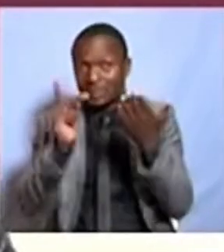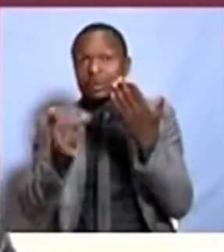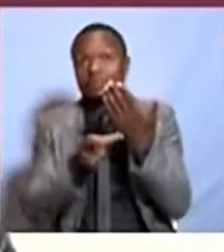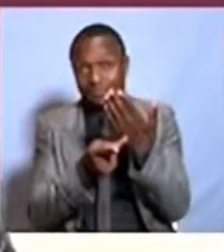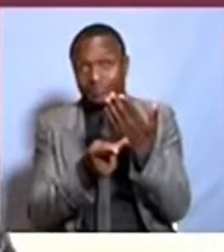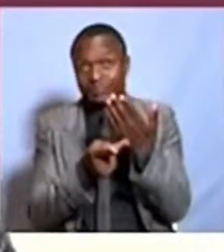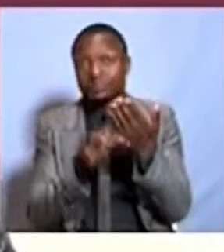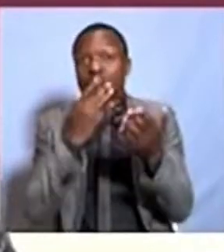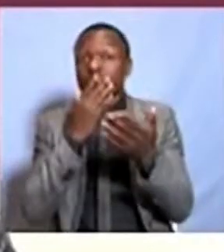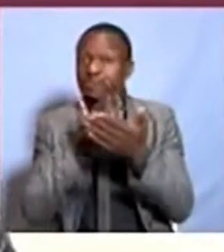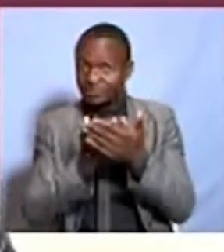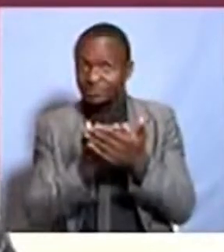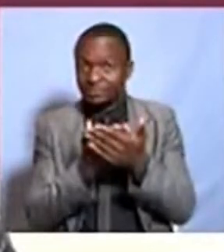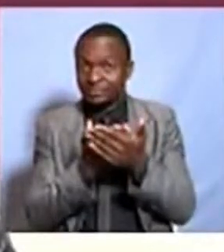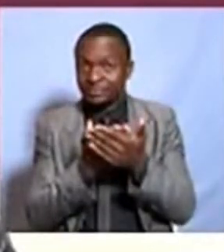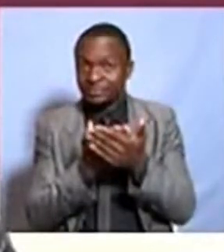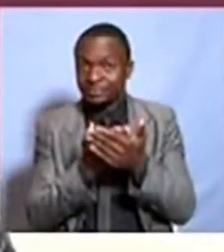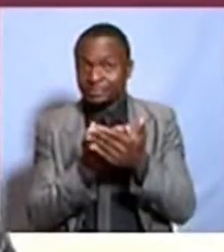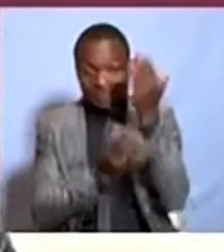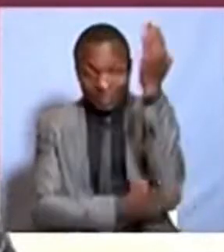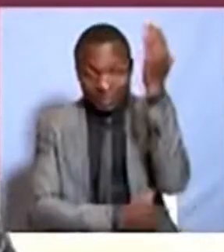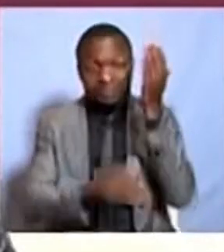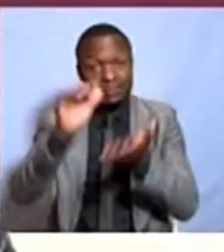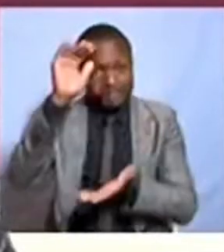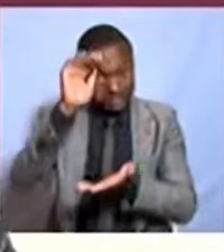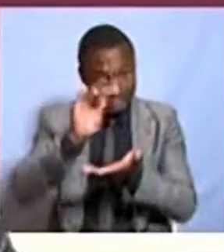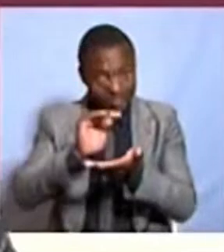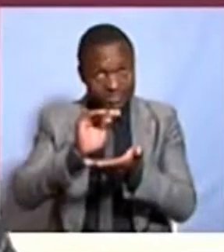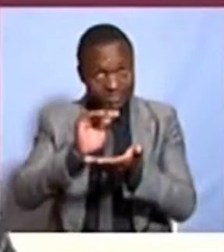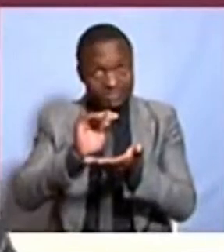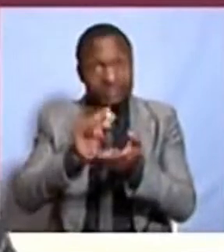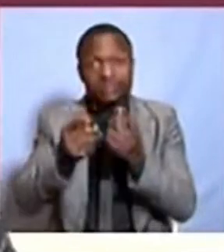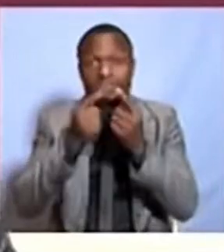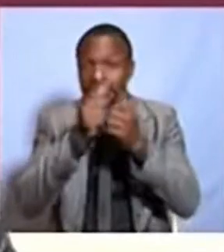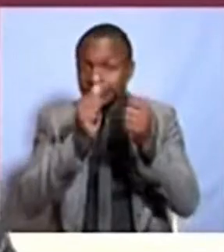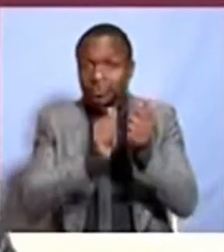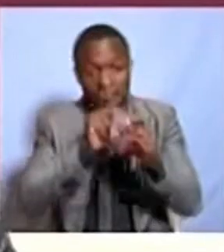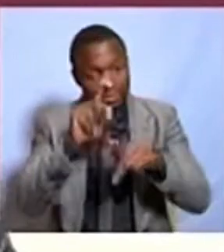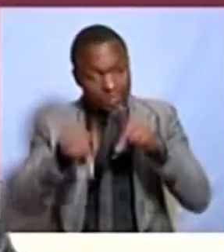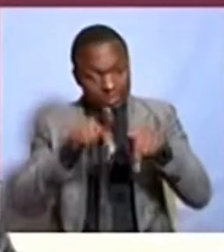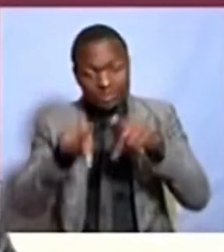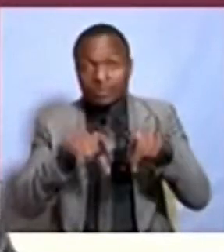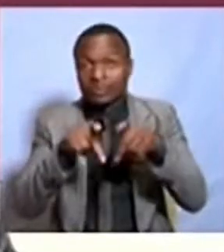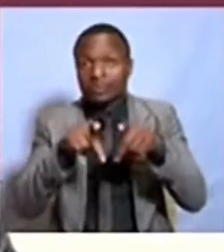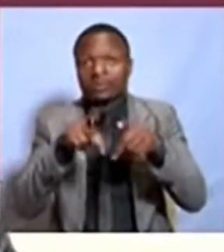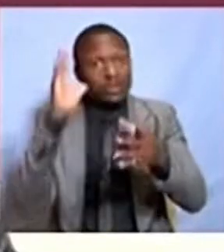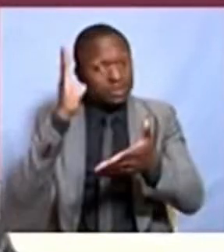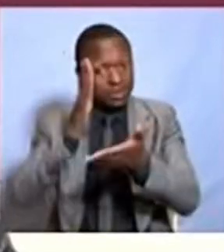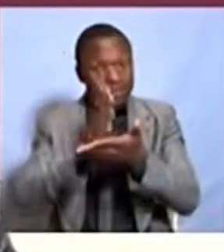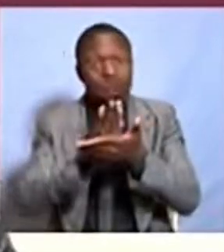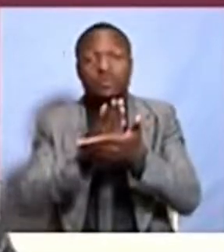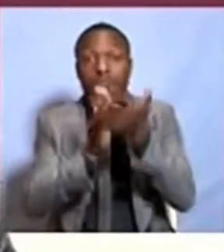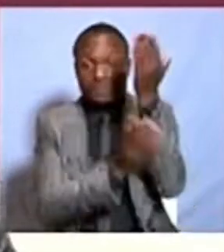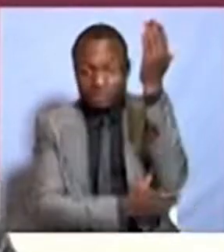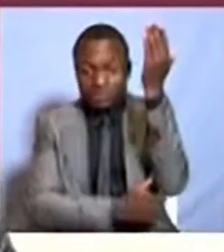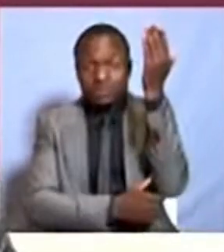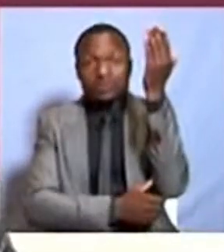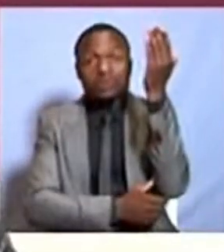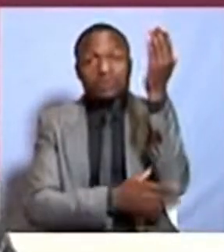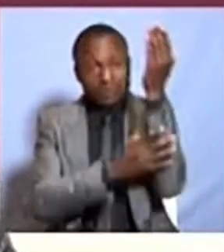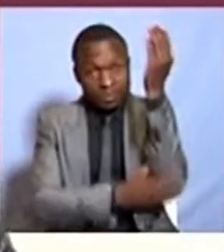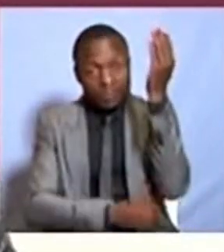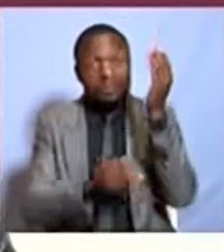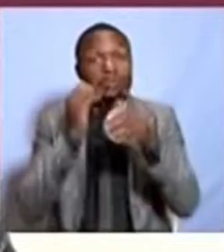that's essential, especially for poverty reduction. And when we're speaking about people alleviating poverty from vulnerable households